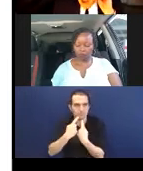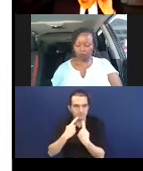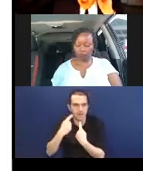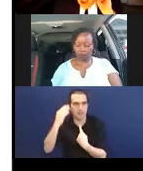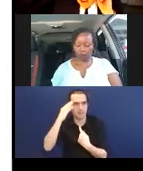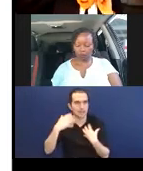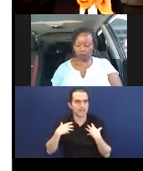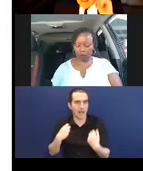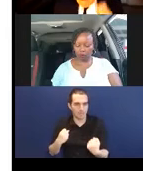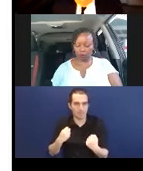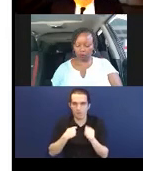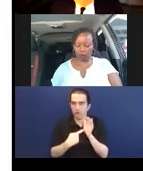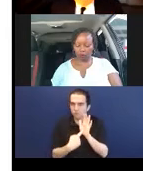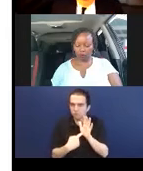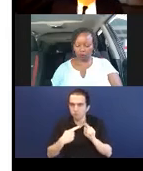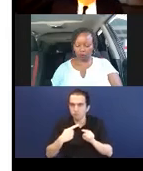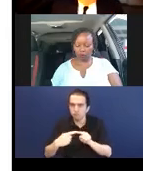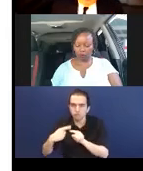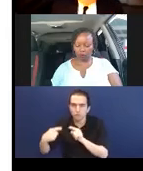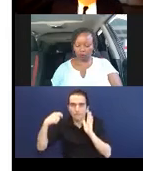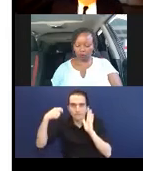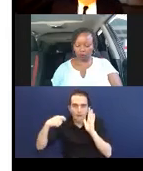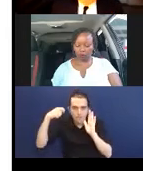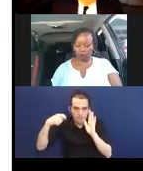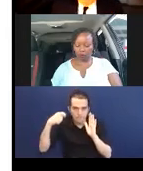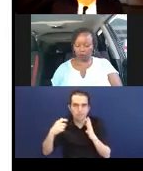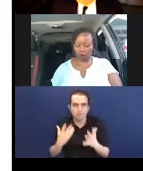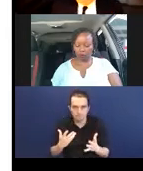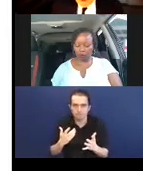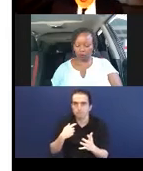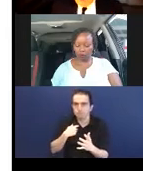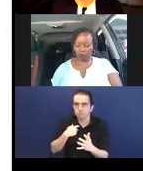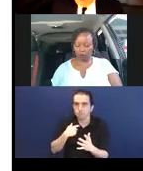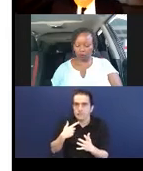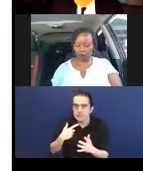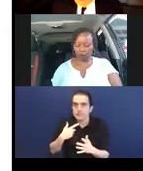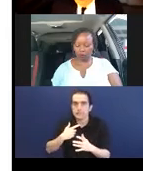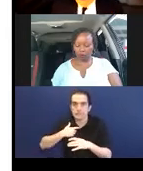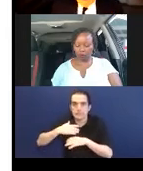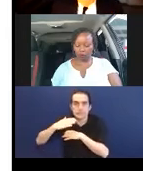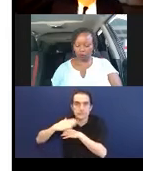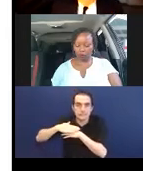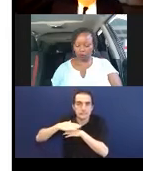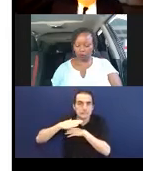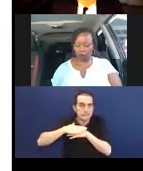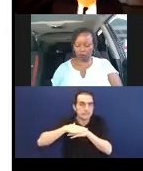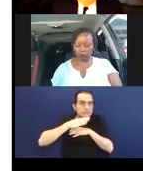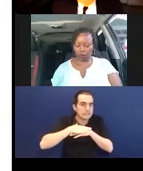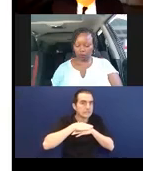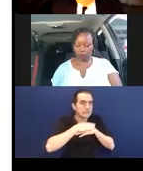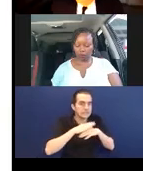from modules 5 and 6, we'll be simplifying the slides. So there will